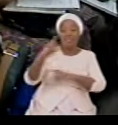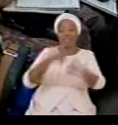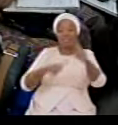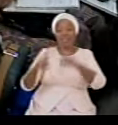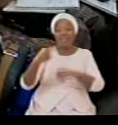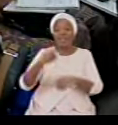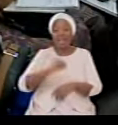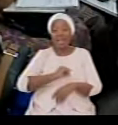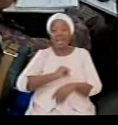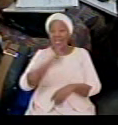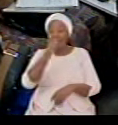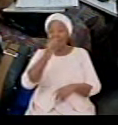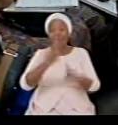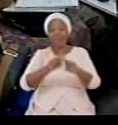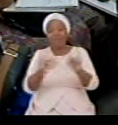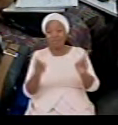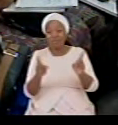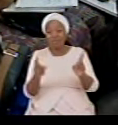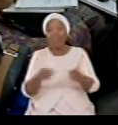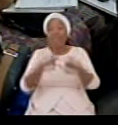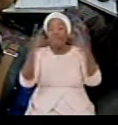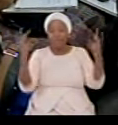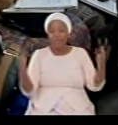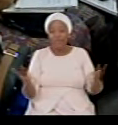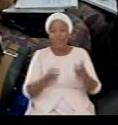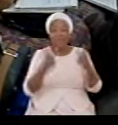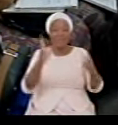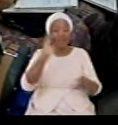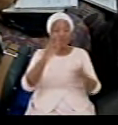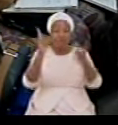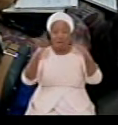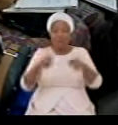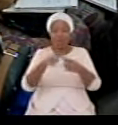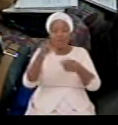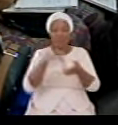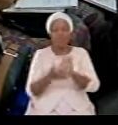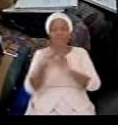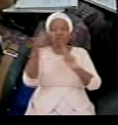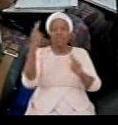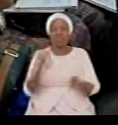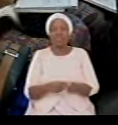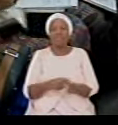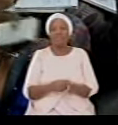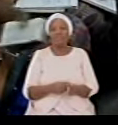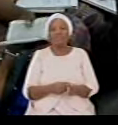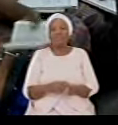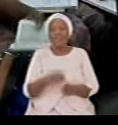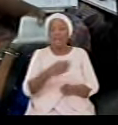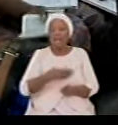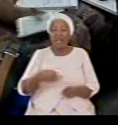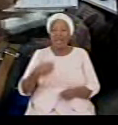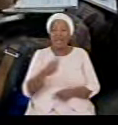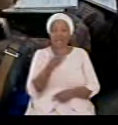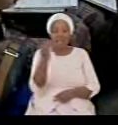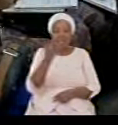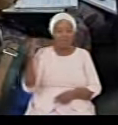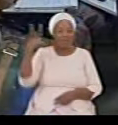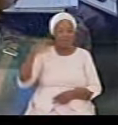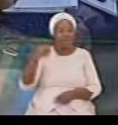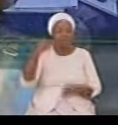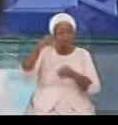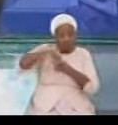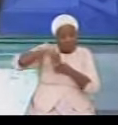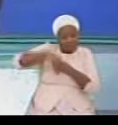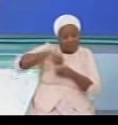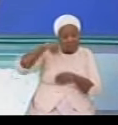victim. Victory will come in Jesus' name. And the grace within you